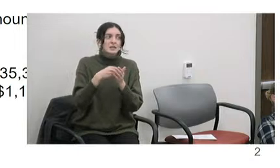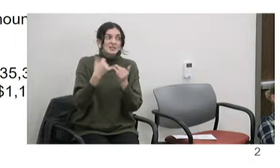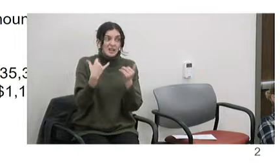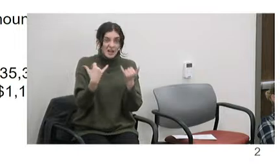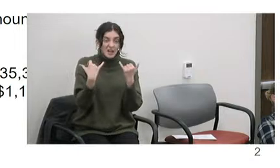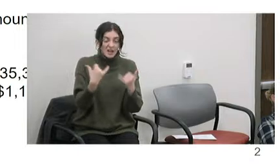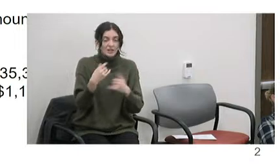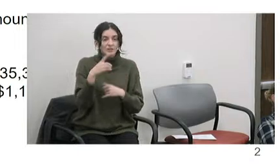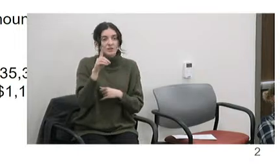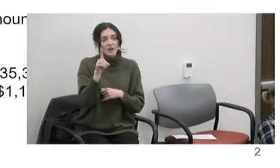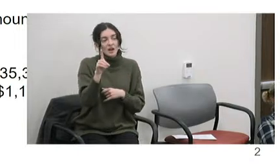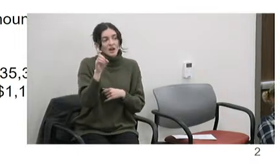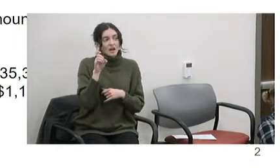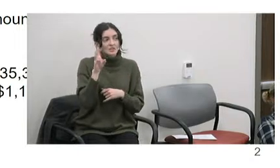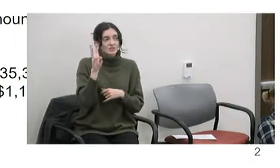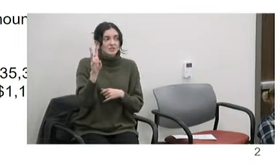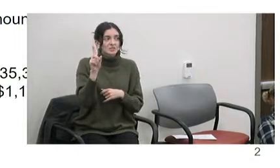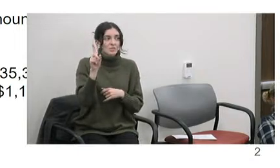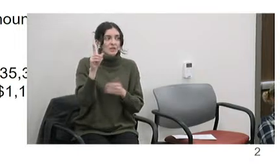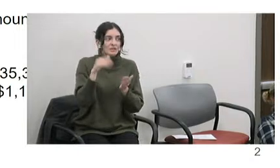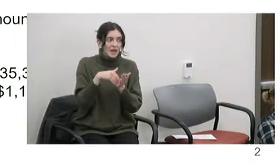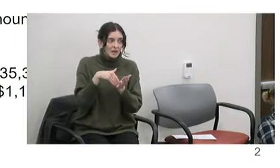$161,789.62 for a fiscal year to date of